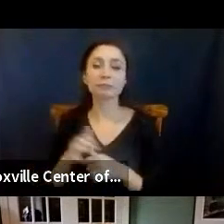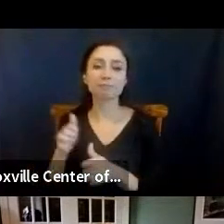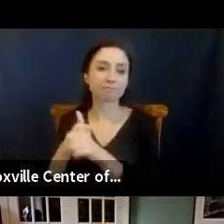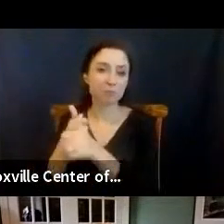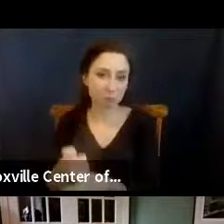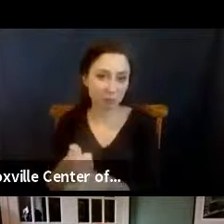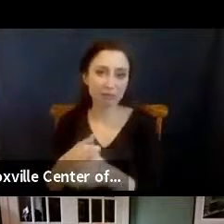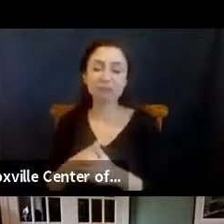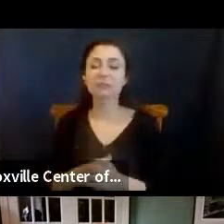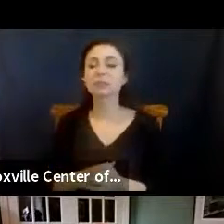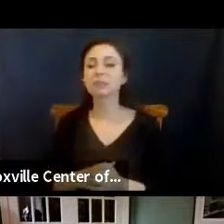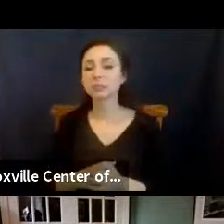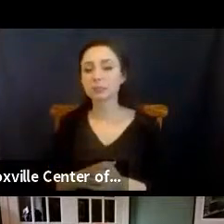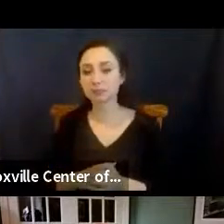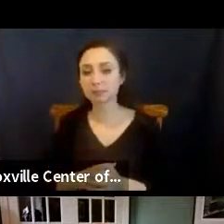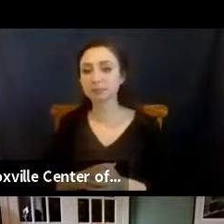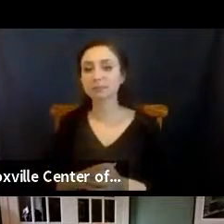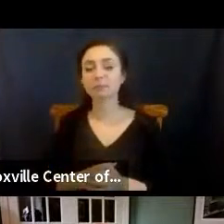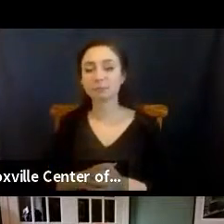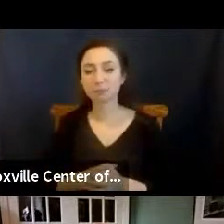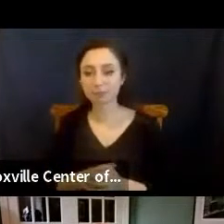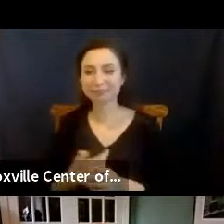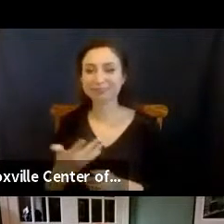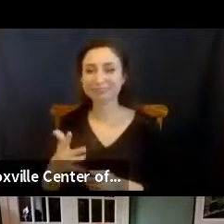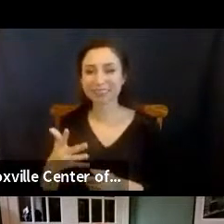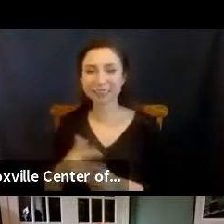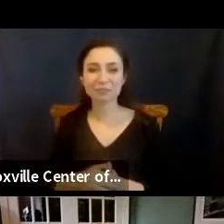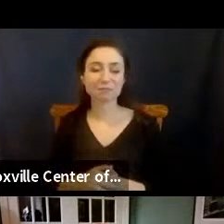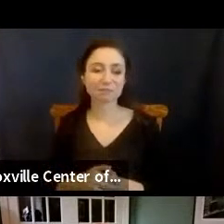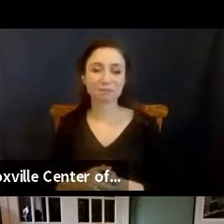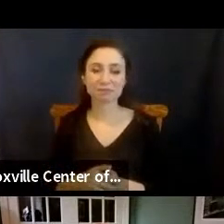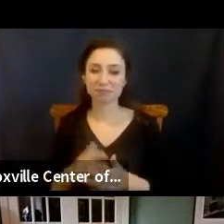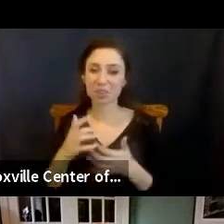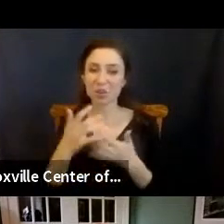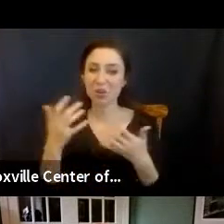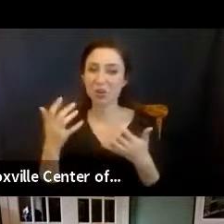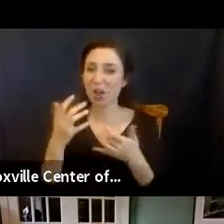compliance, and it's kind of there are lots of little